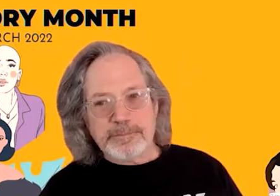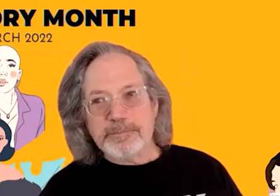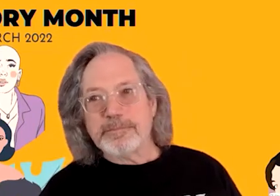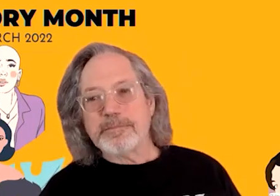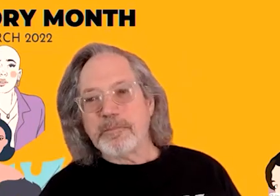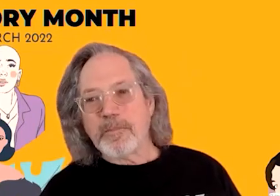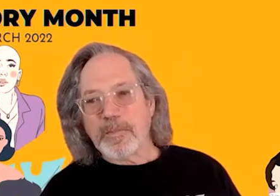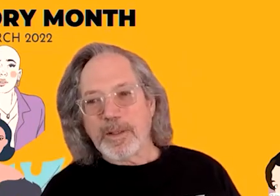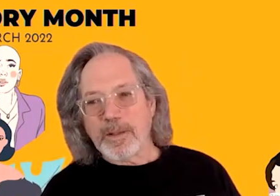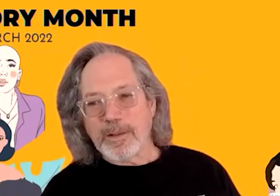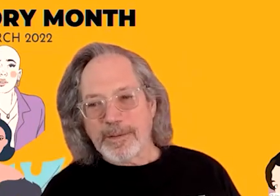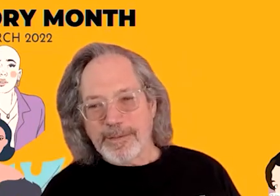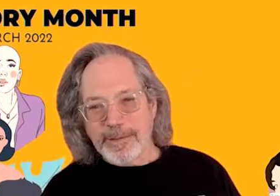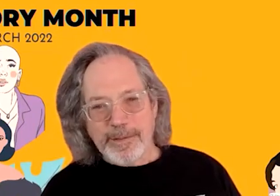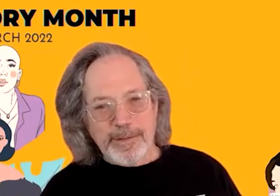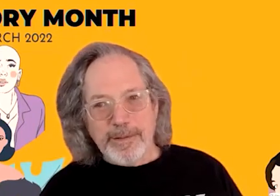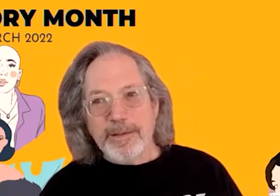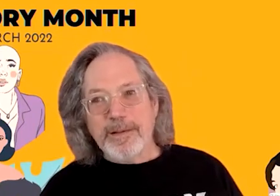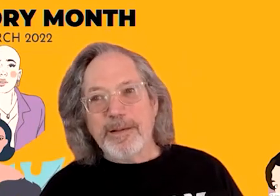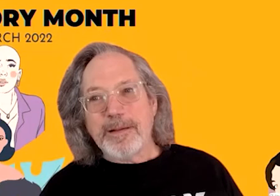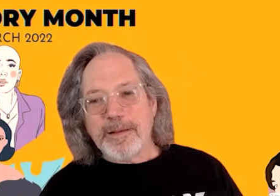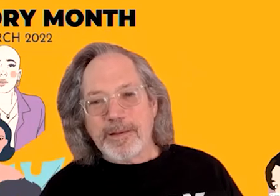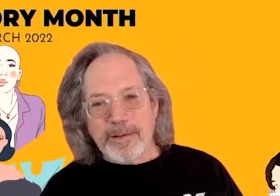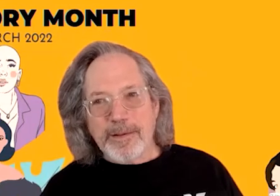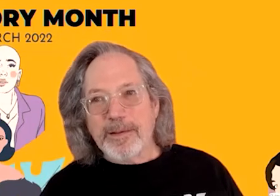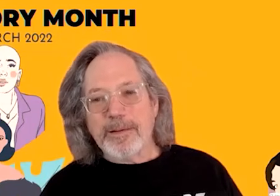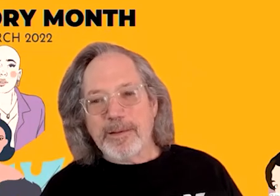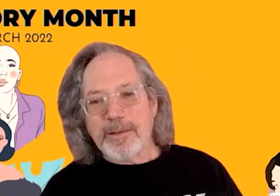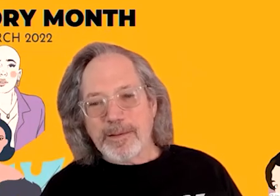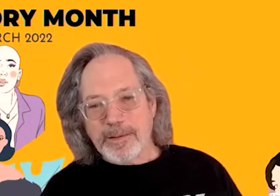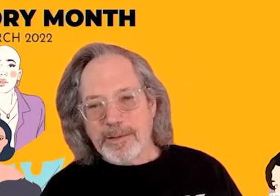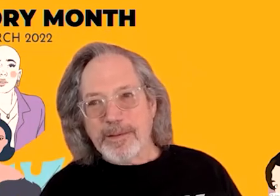Wow, my brain is like things that I've not thought about.